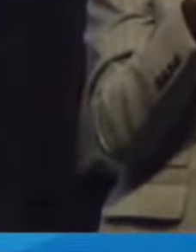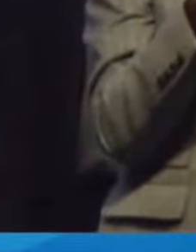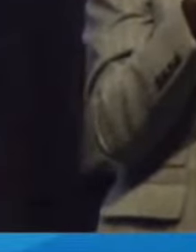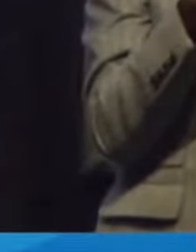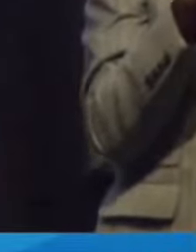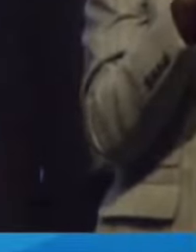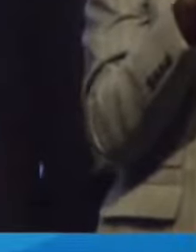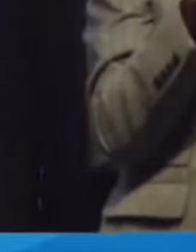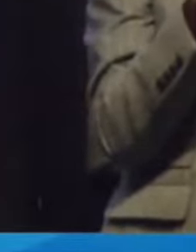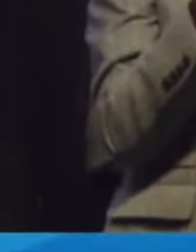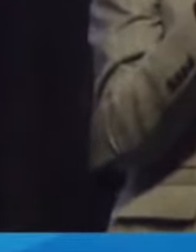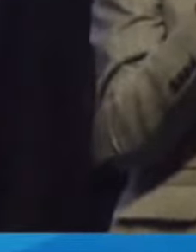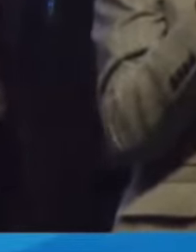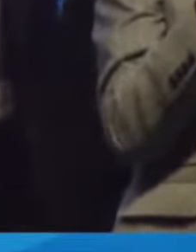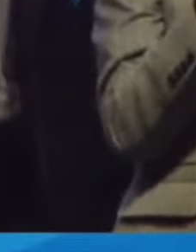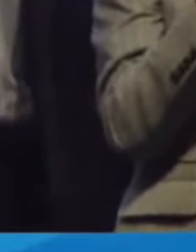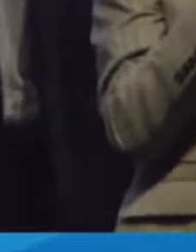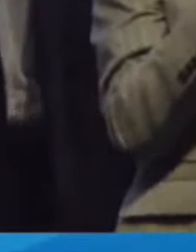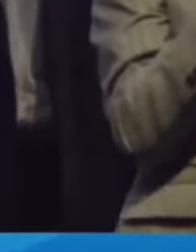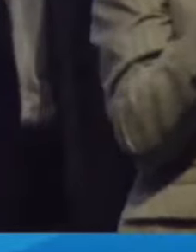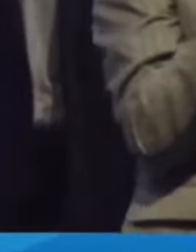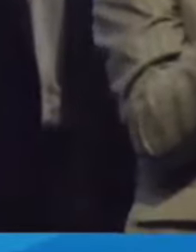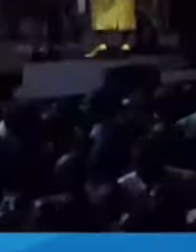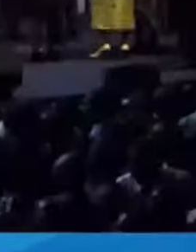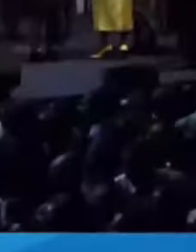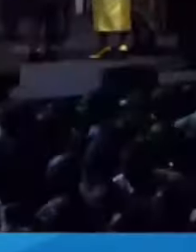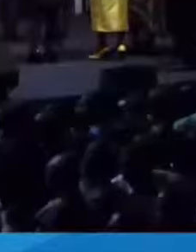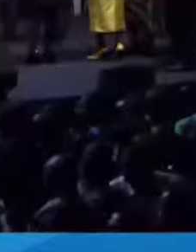offering don't leave the